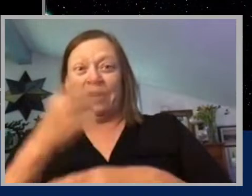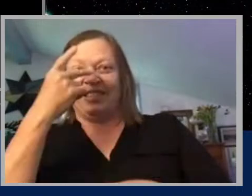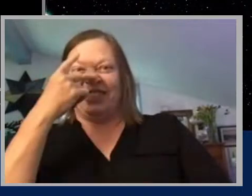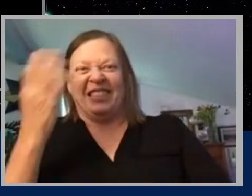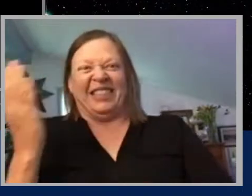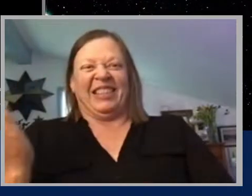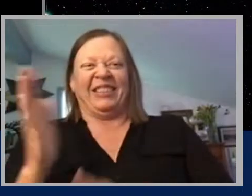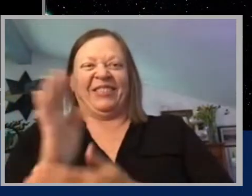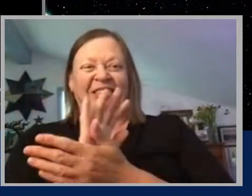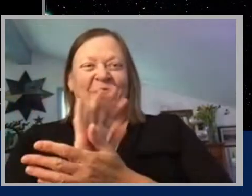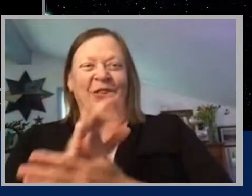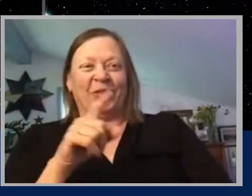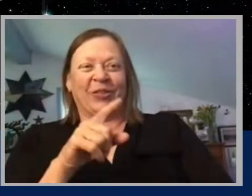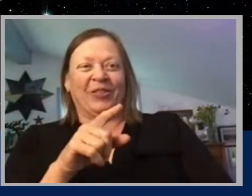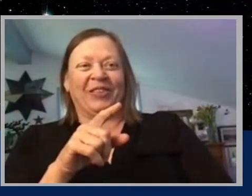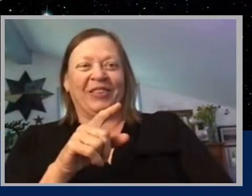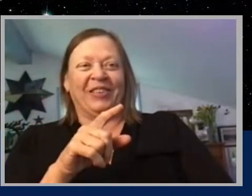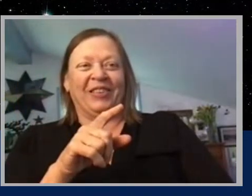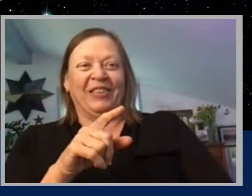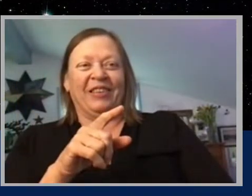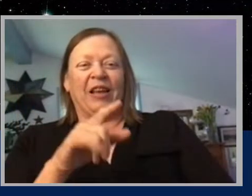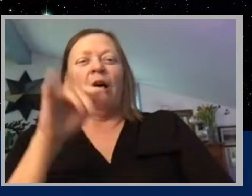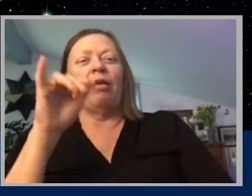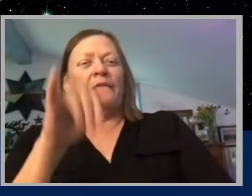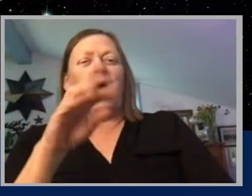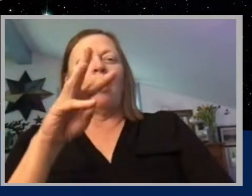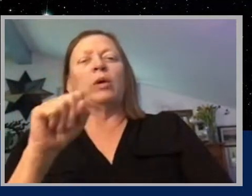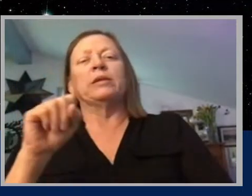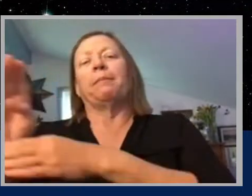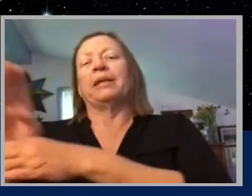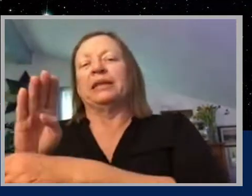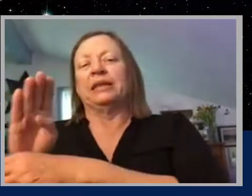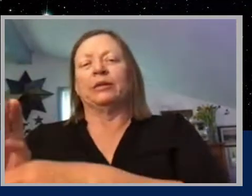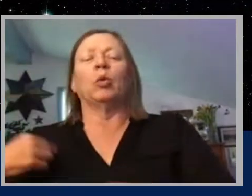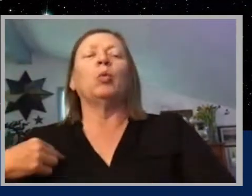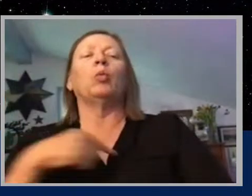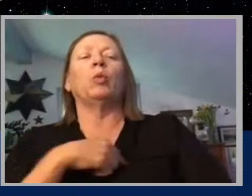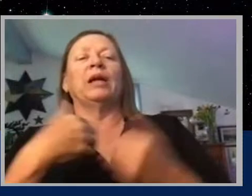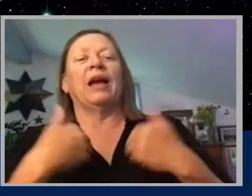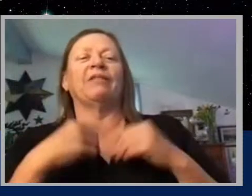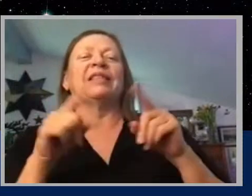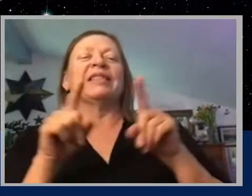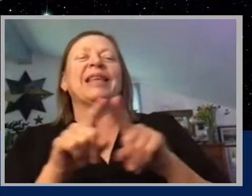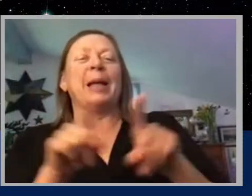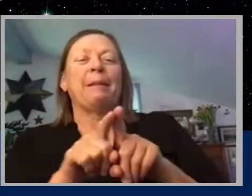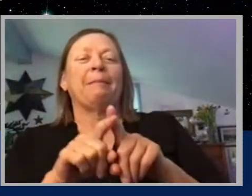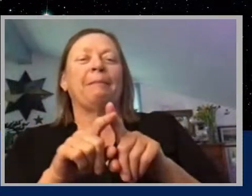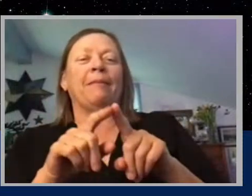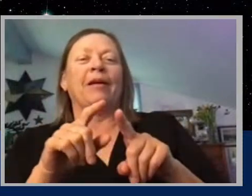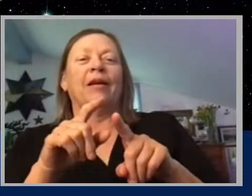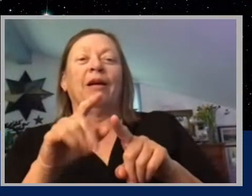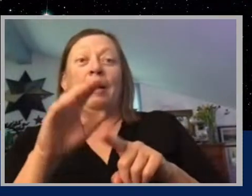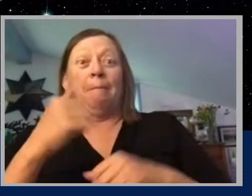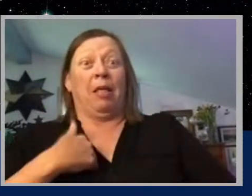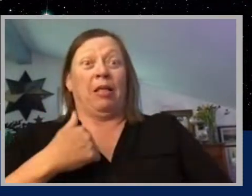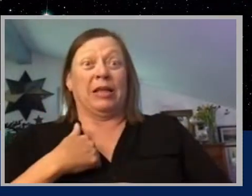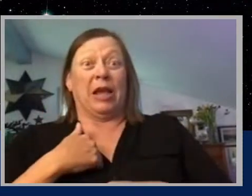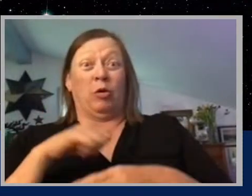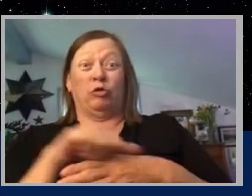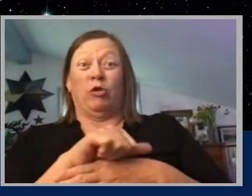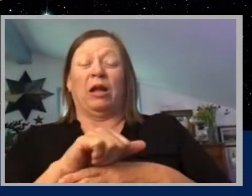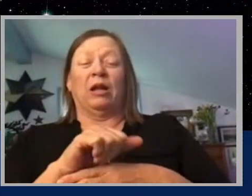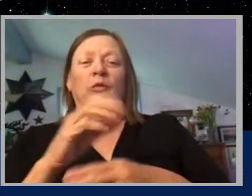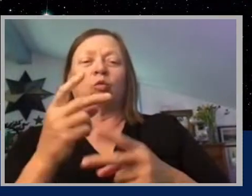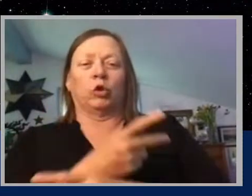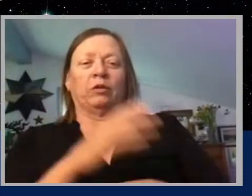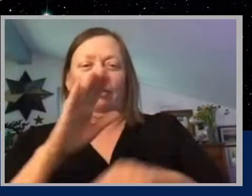think that was done commercially, but we actually have the military trainers, which is way worse. Which is